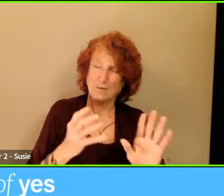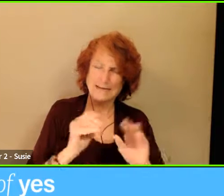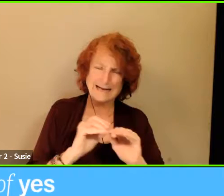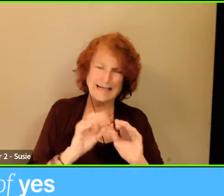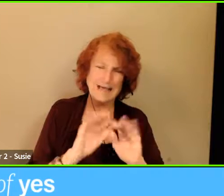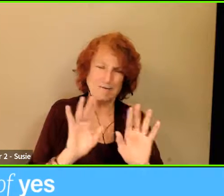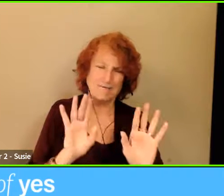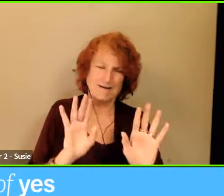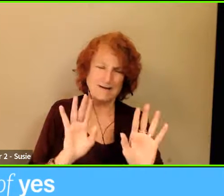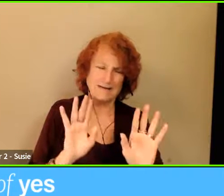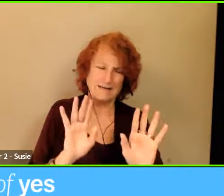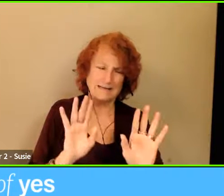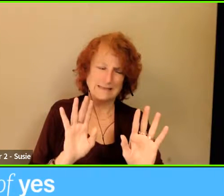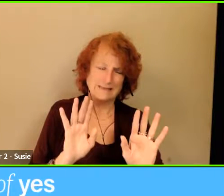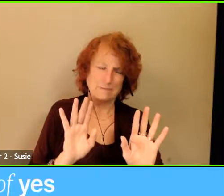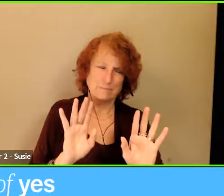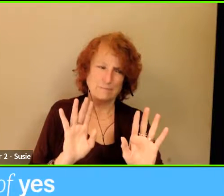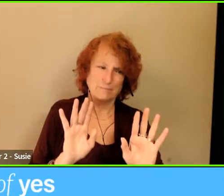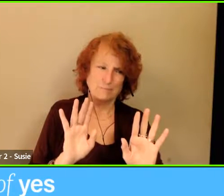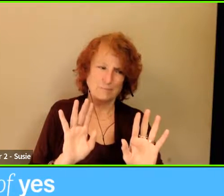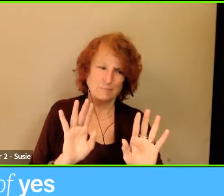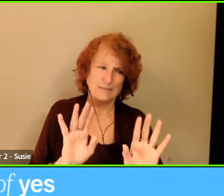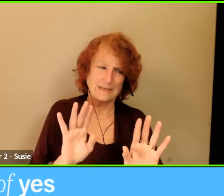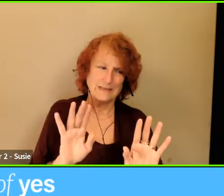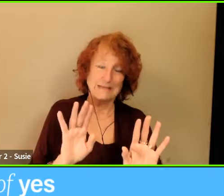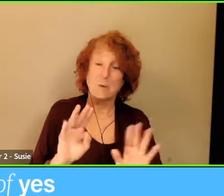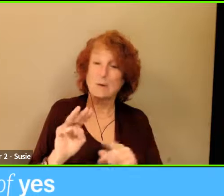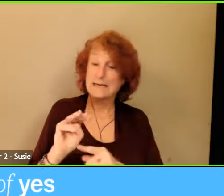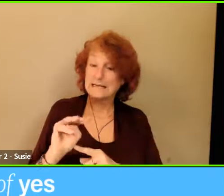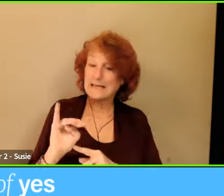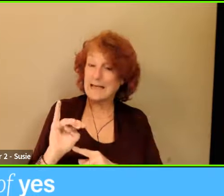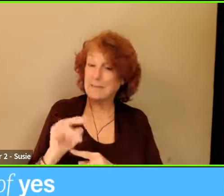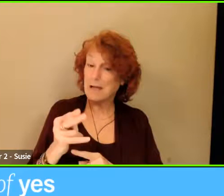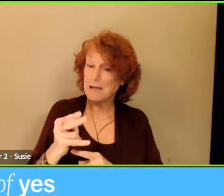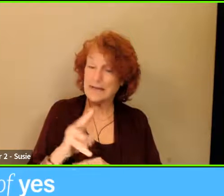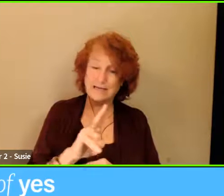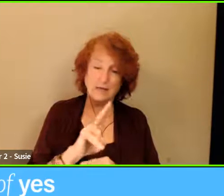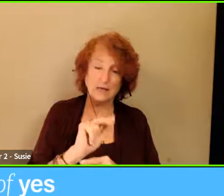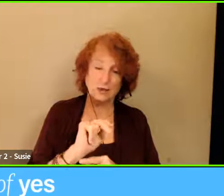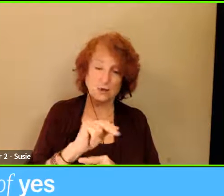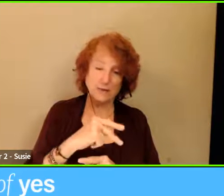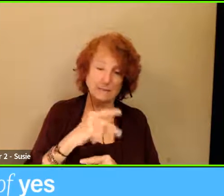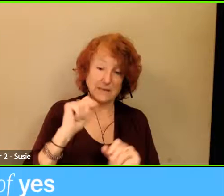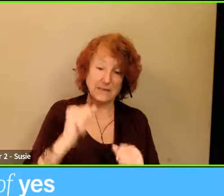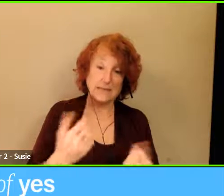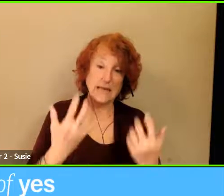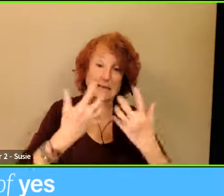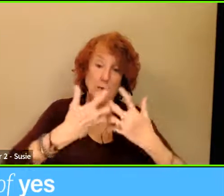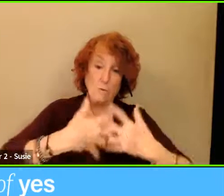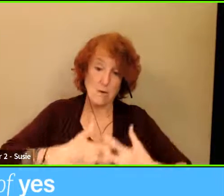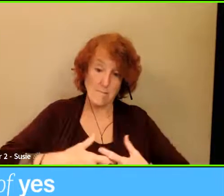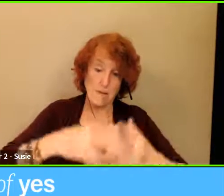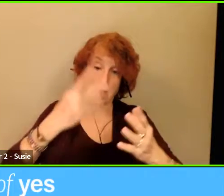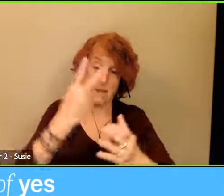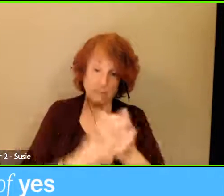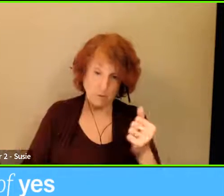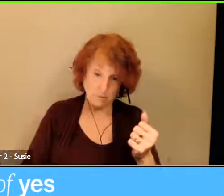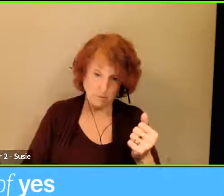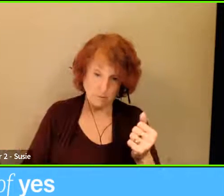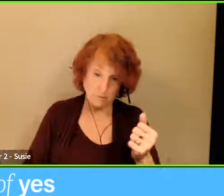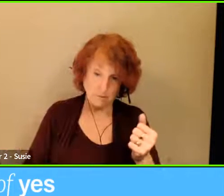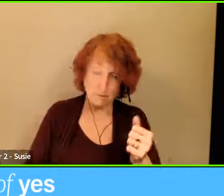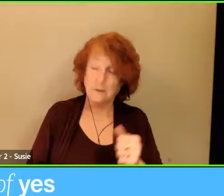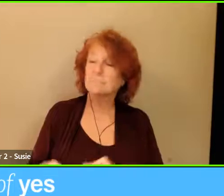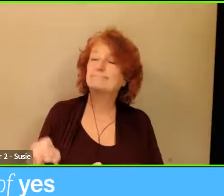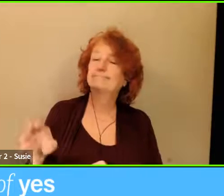It's basically asking, is MIH and UAP, can you combine those both programs into one?